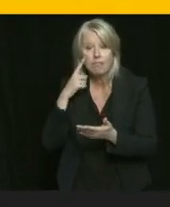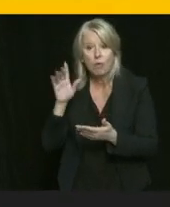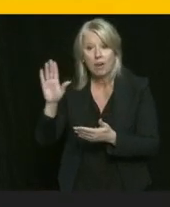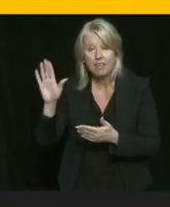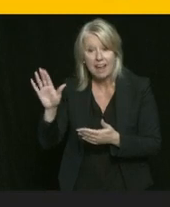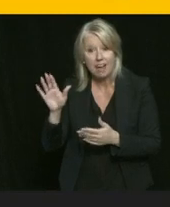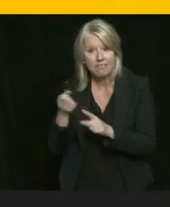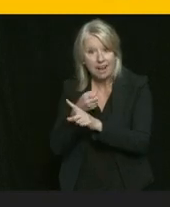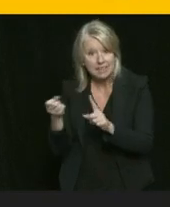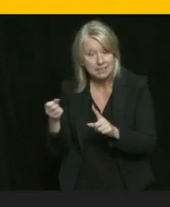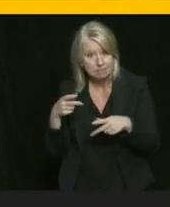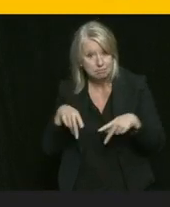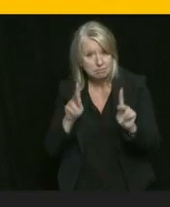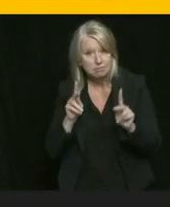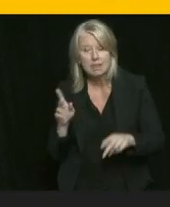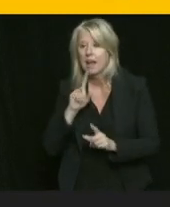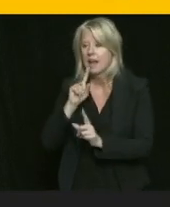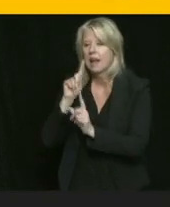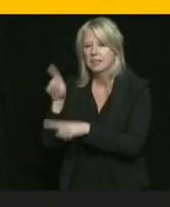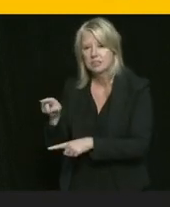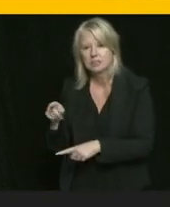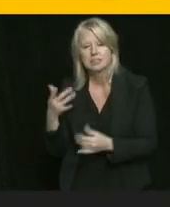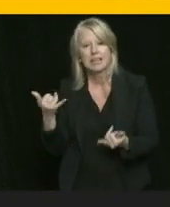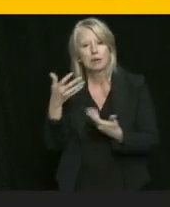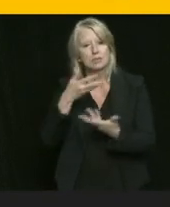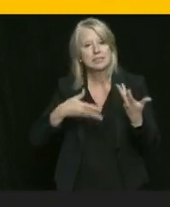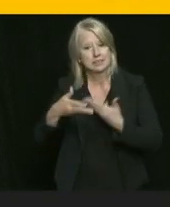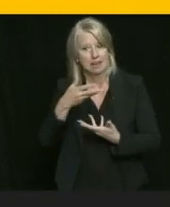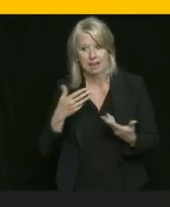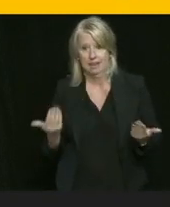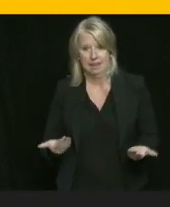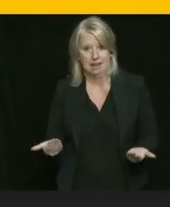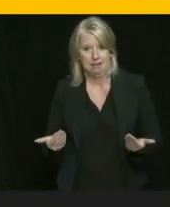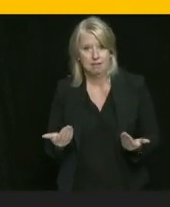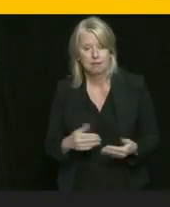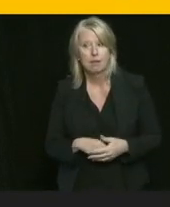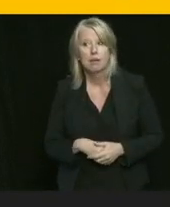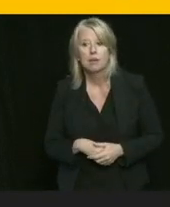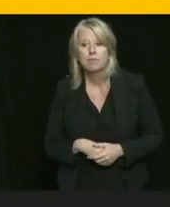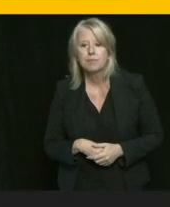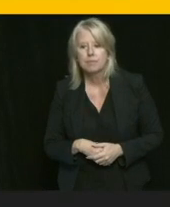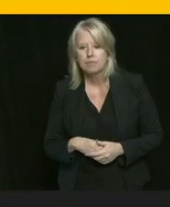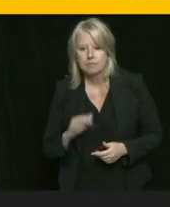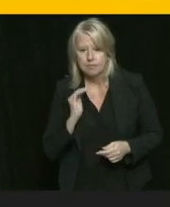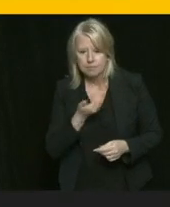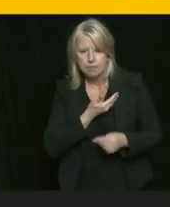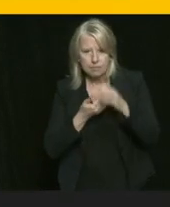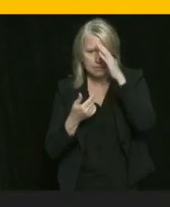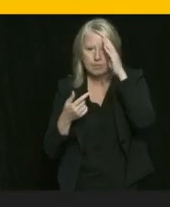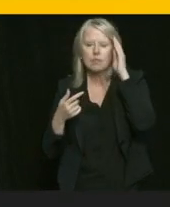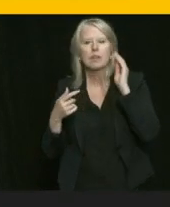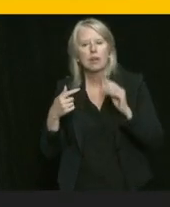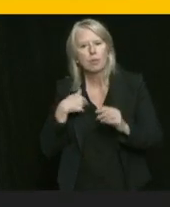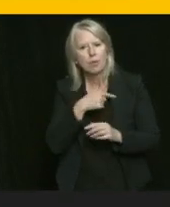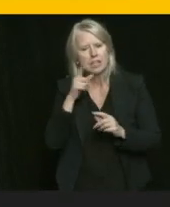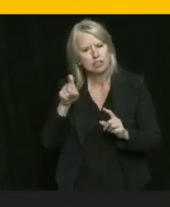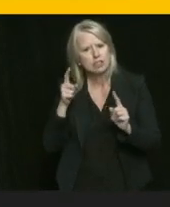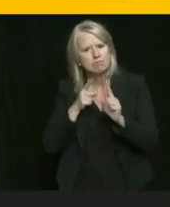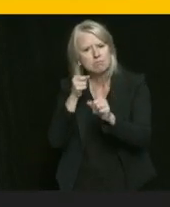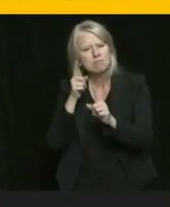Answer, I believe that in a society such as ours, we should always strive to be